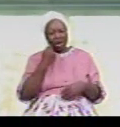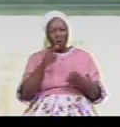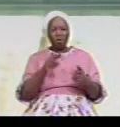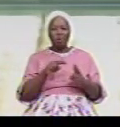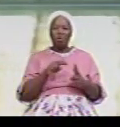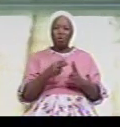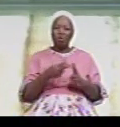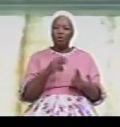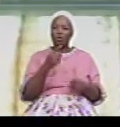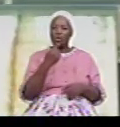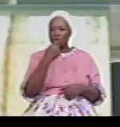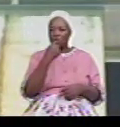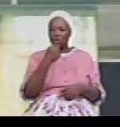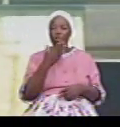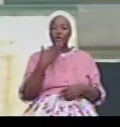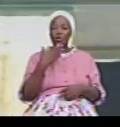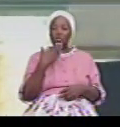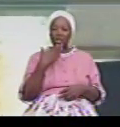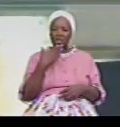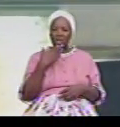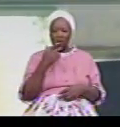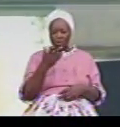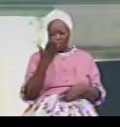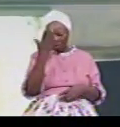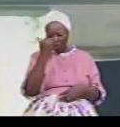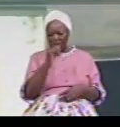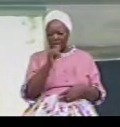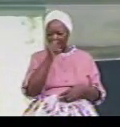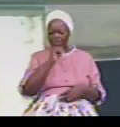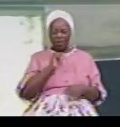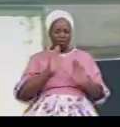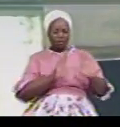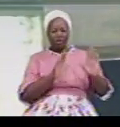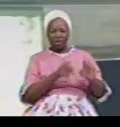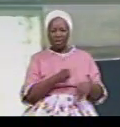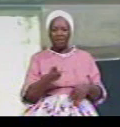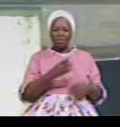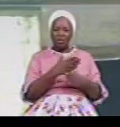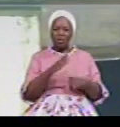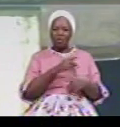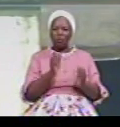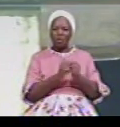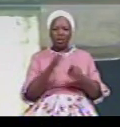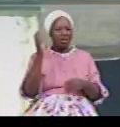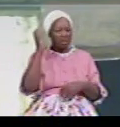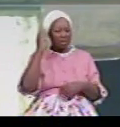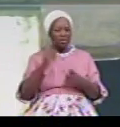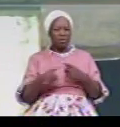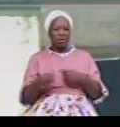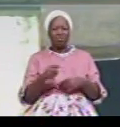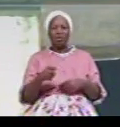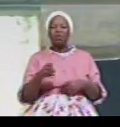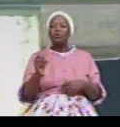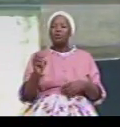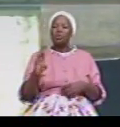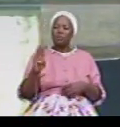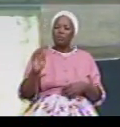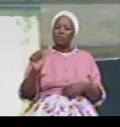them away without even listening to them? So, Balak, you can send back